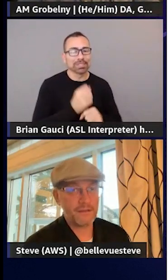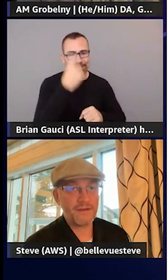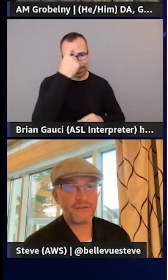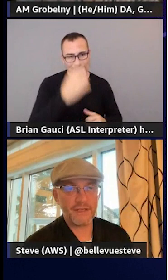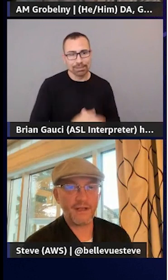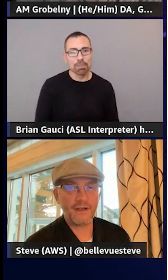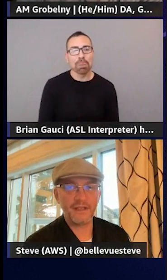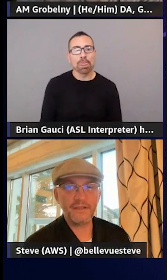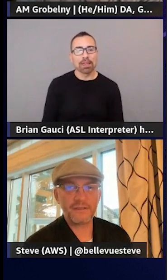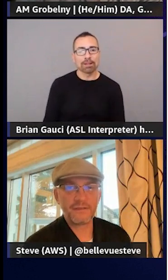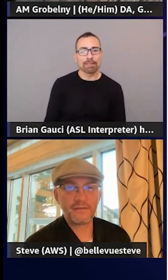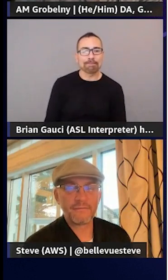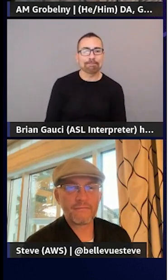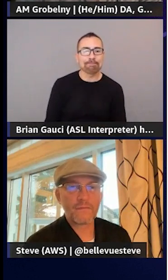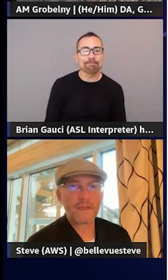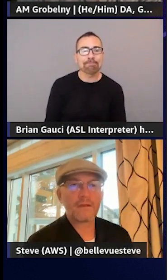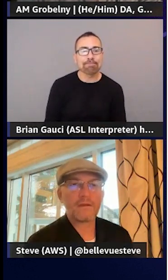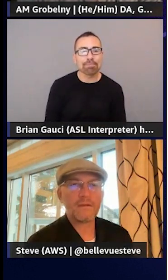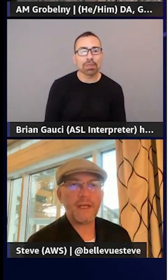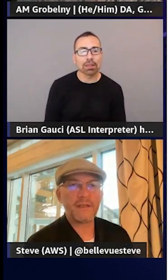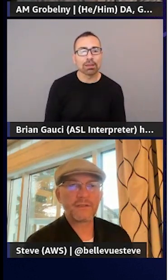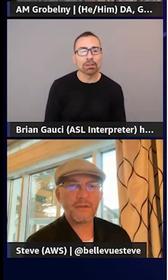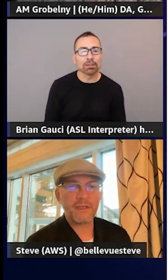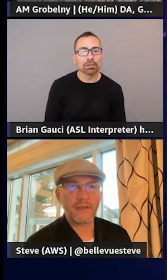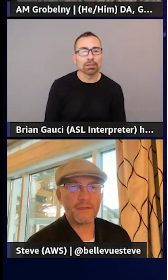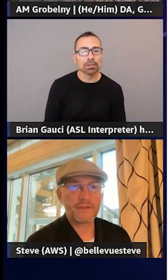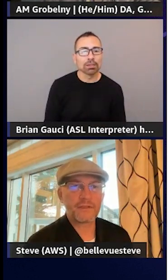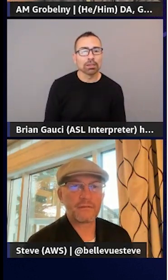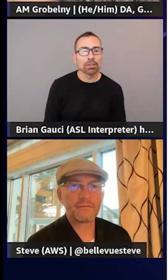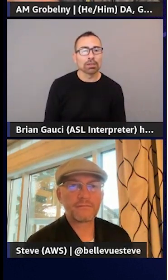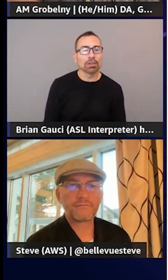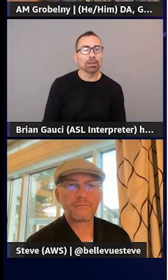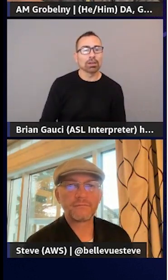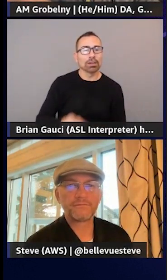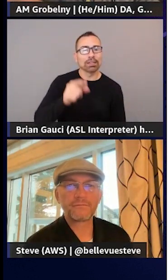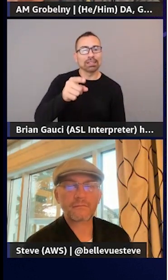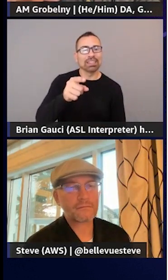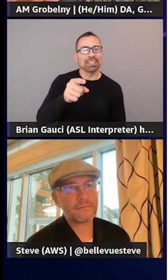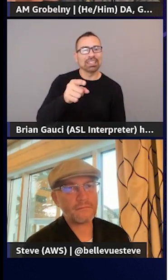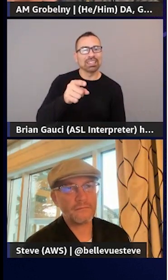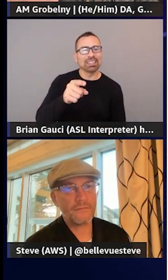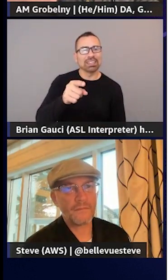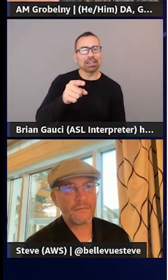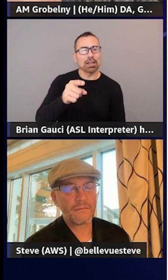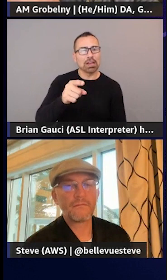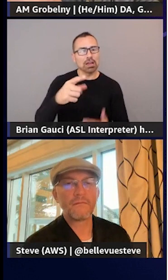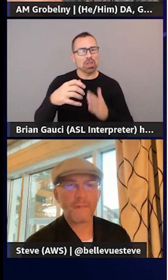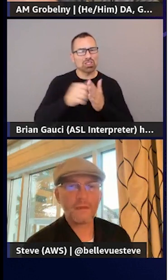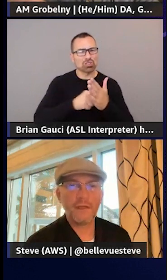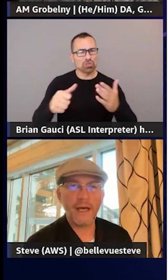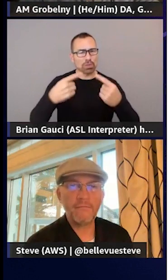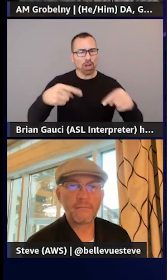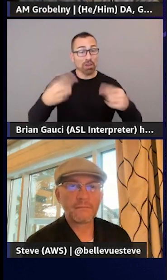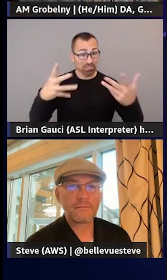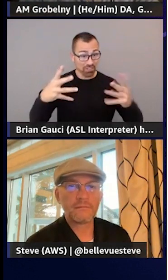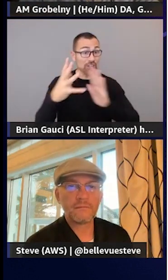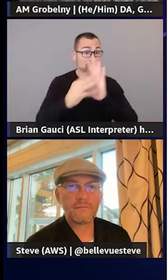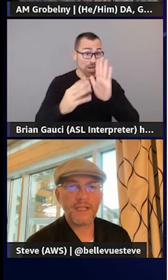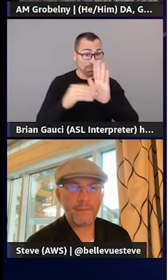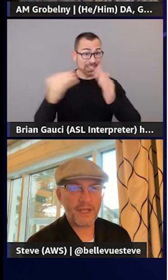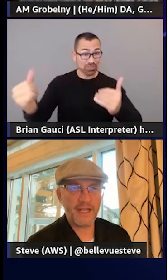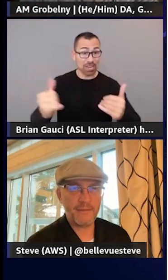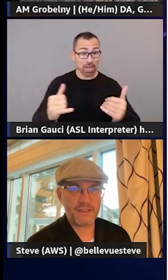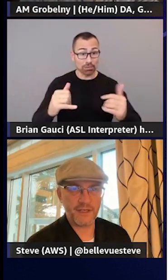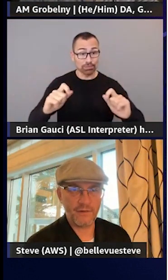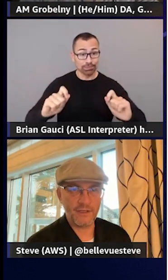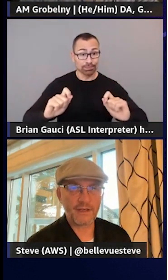Yeah, and you now do have to read a lot in this. the script arguments. This is what we copied and now I'll paste it in. Yeah. But